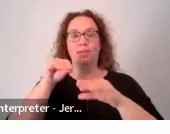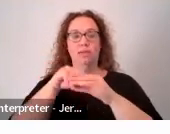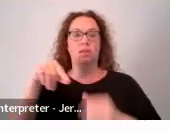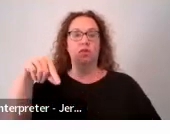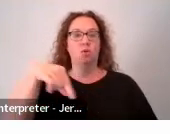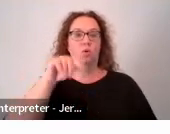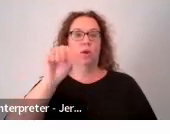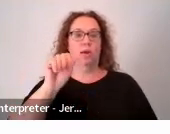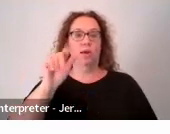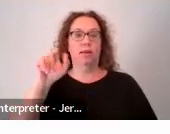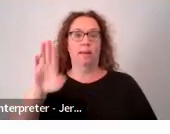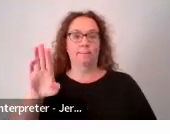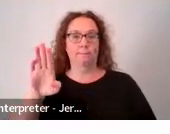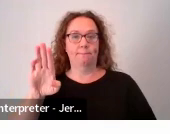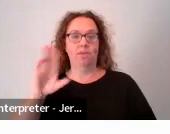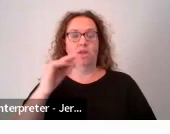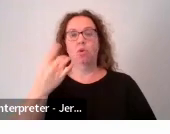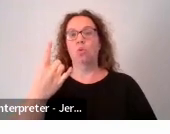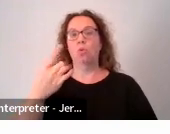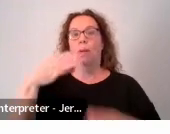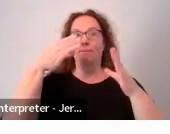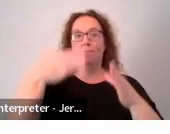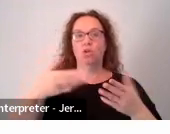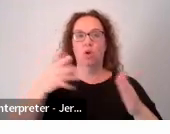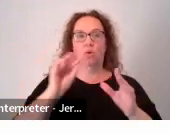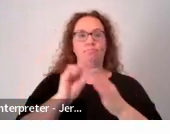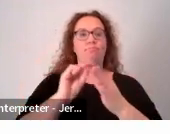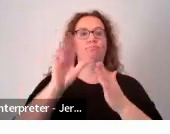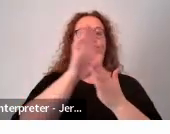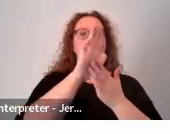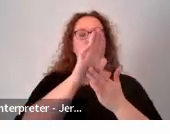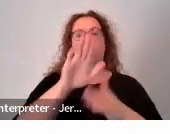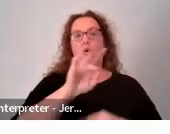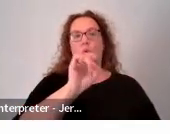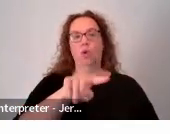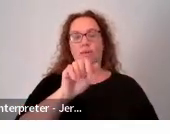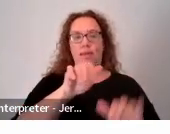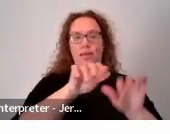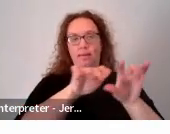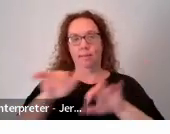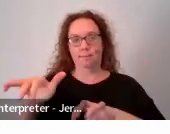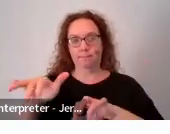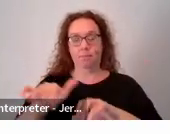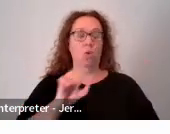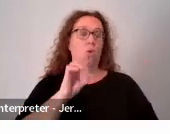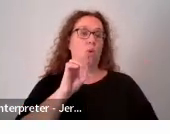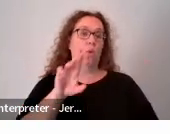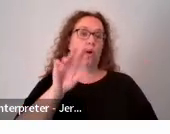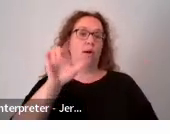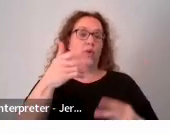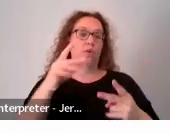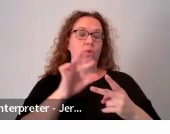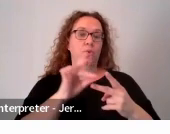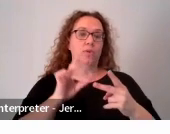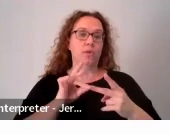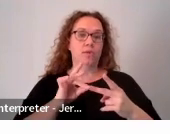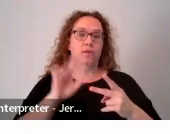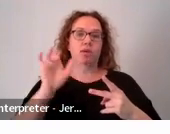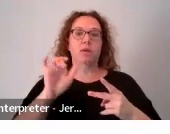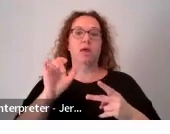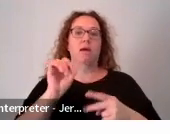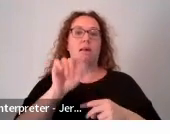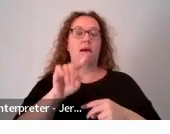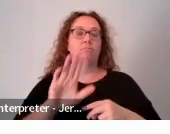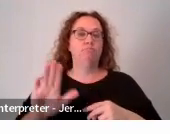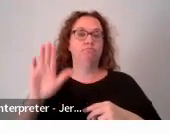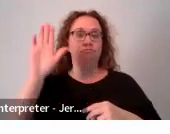tab. I know at least one person has done so already, but you can type them out there if you'd like. Or if you prefer to ask your question